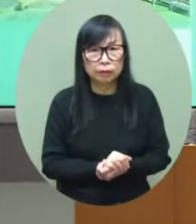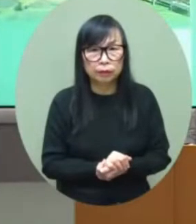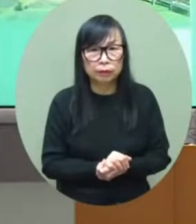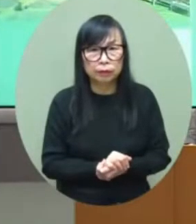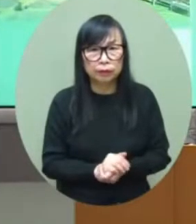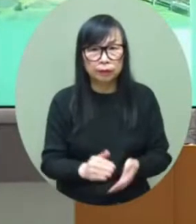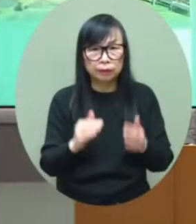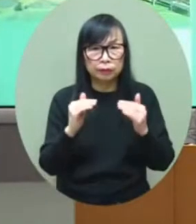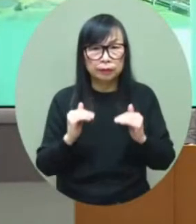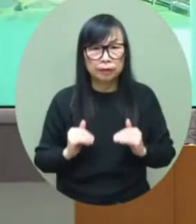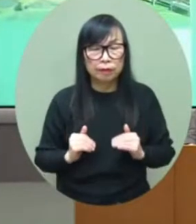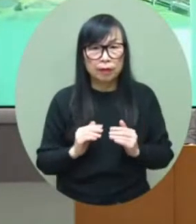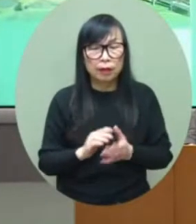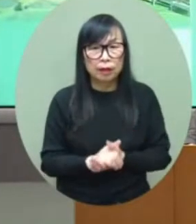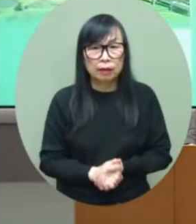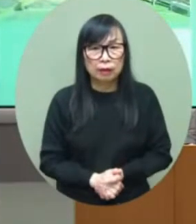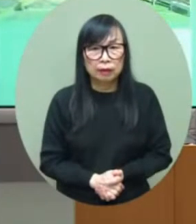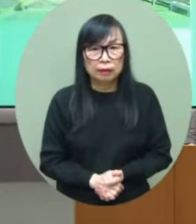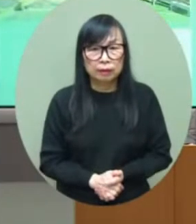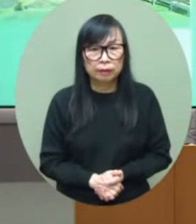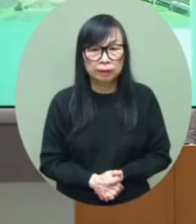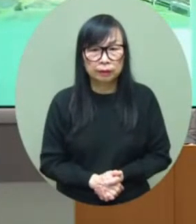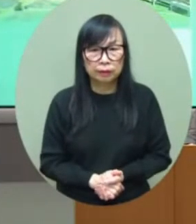The lady in the middle.